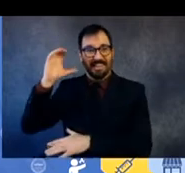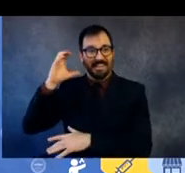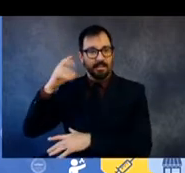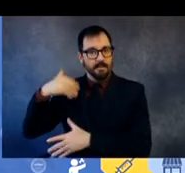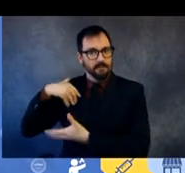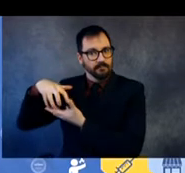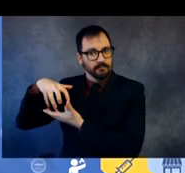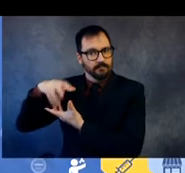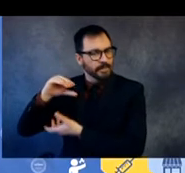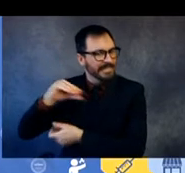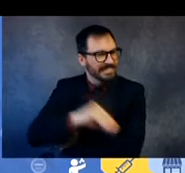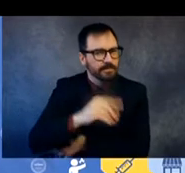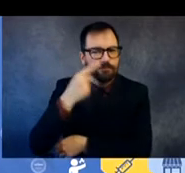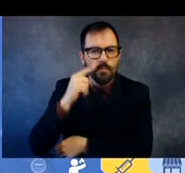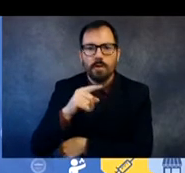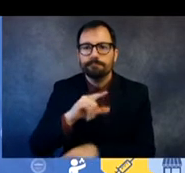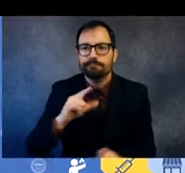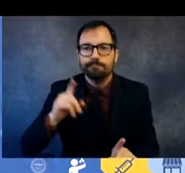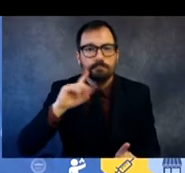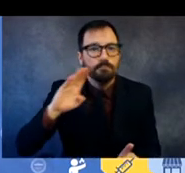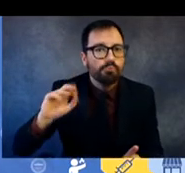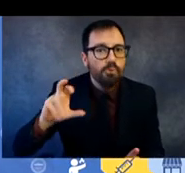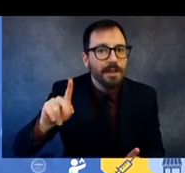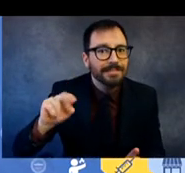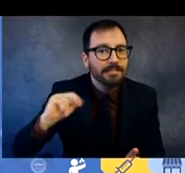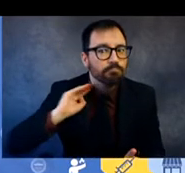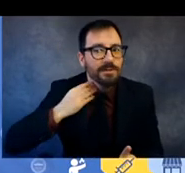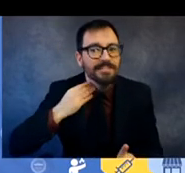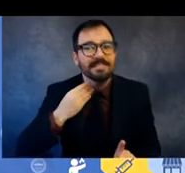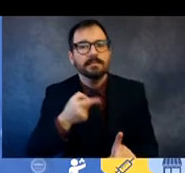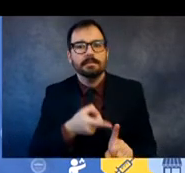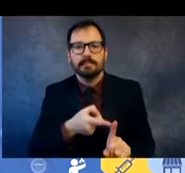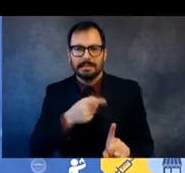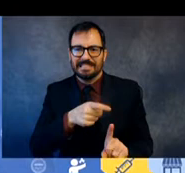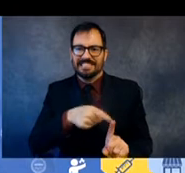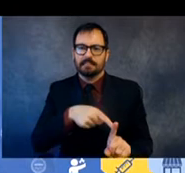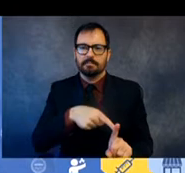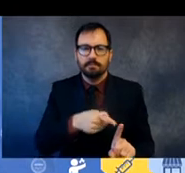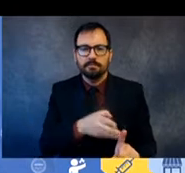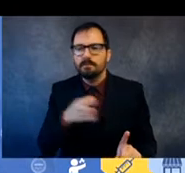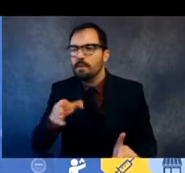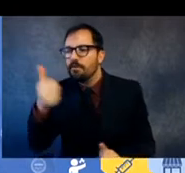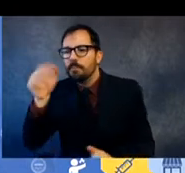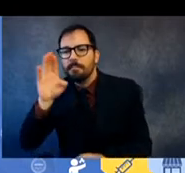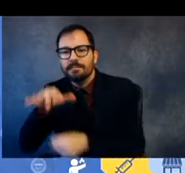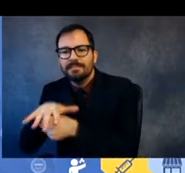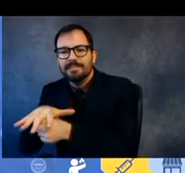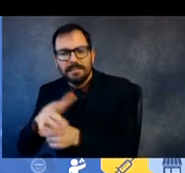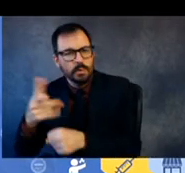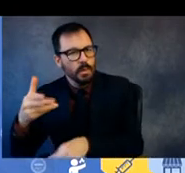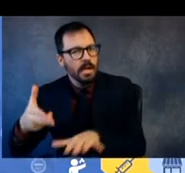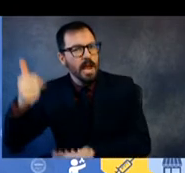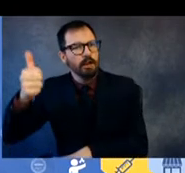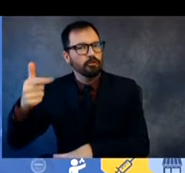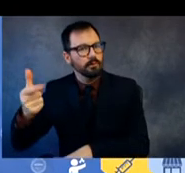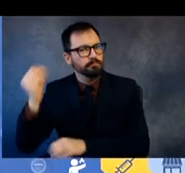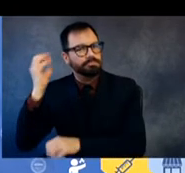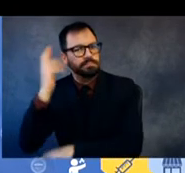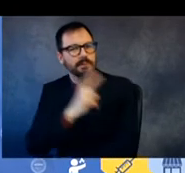which targeted areas like that, like Brockton in my district, and parts of Boston that had a higher incidence